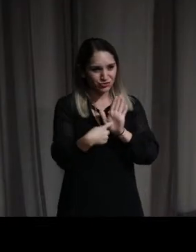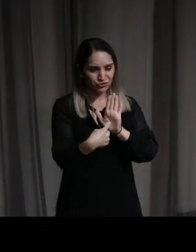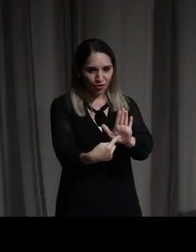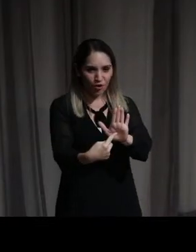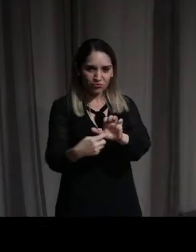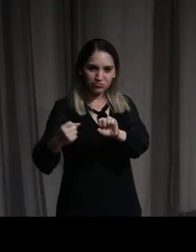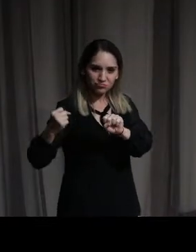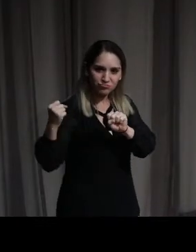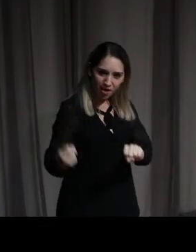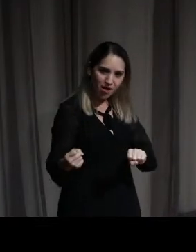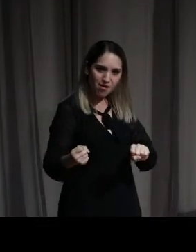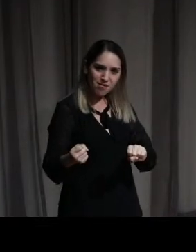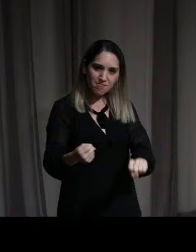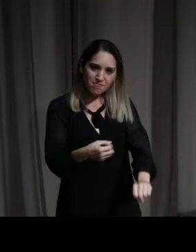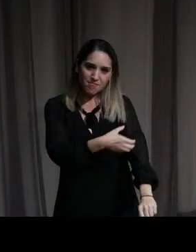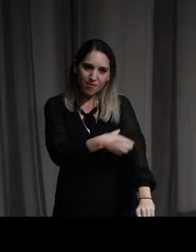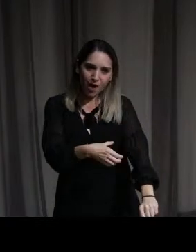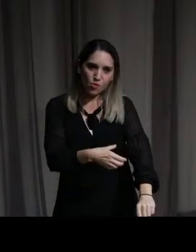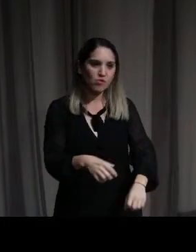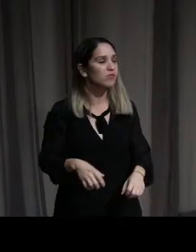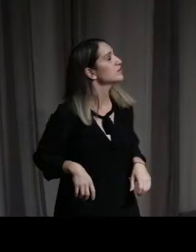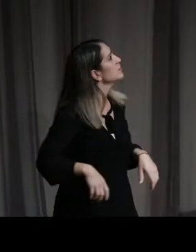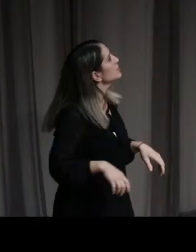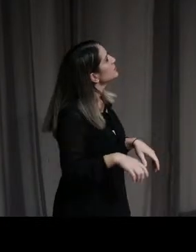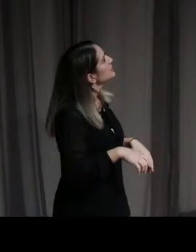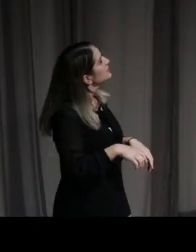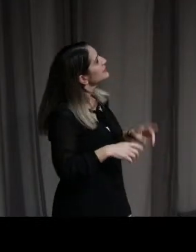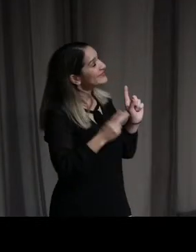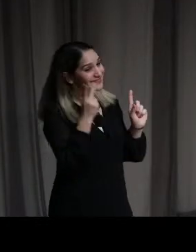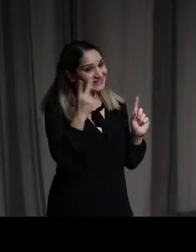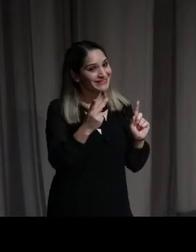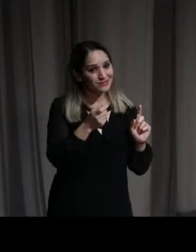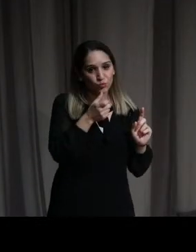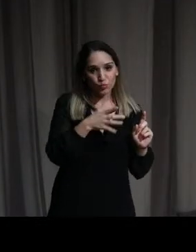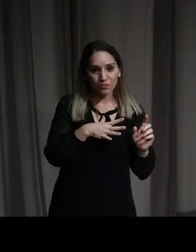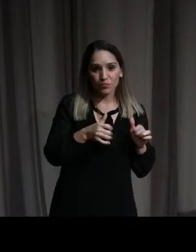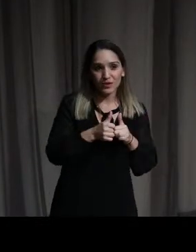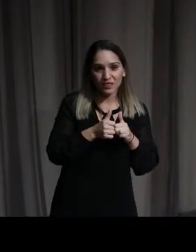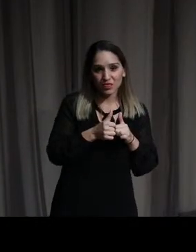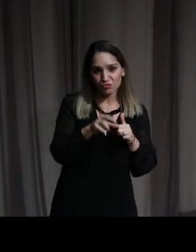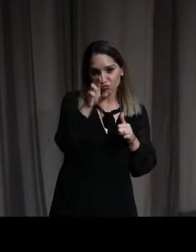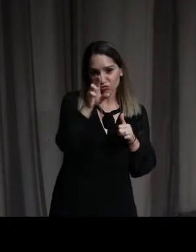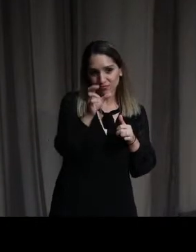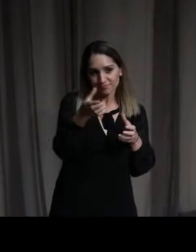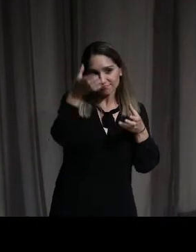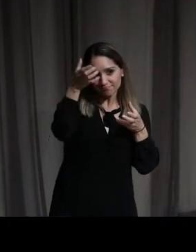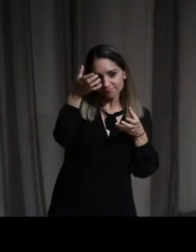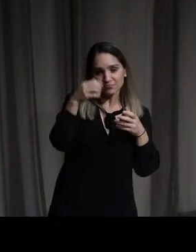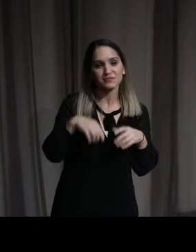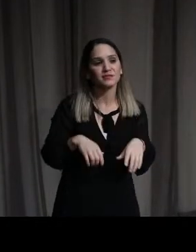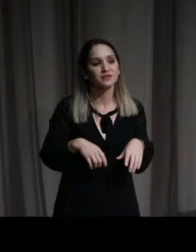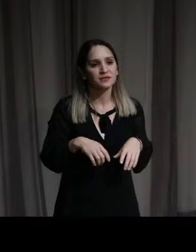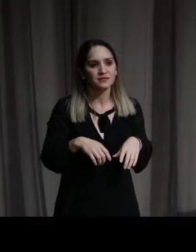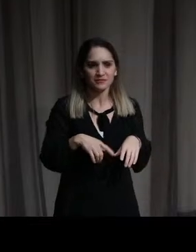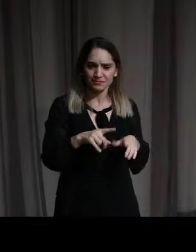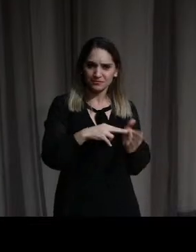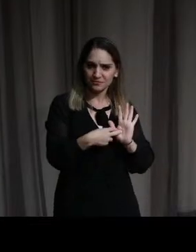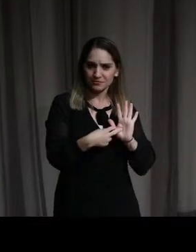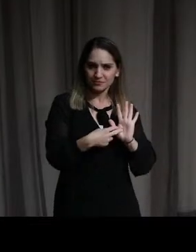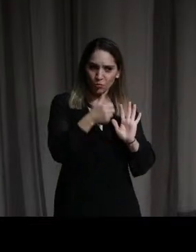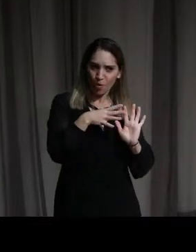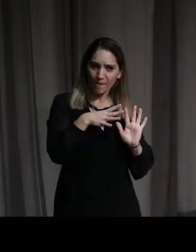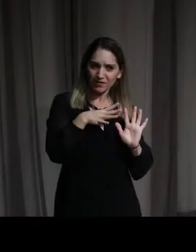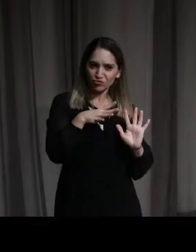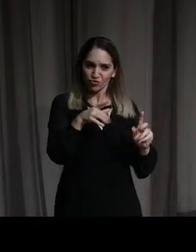so here she is with the rooster, and the rooster, she's in control of that